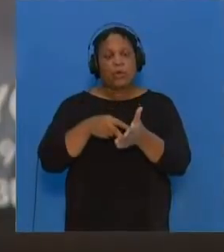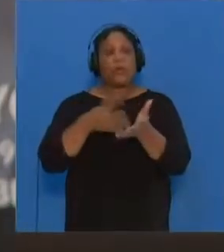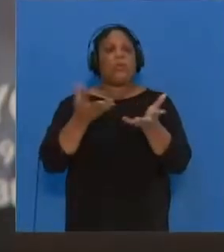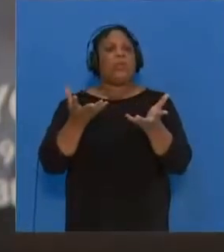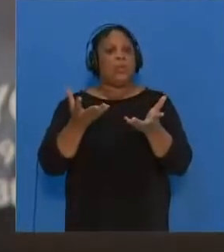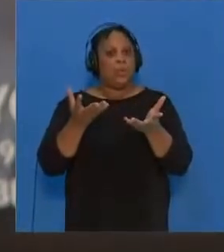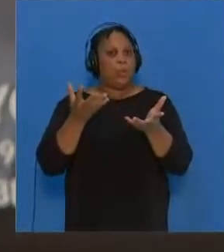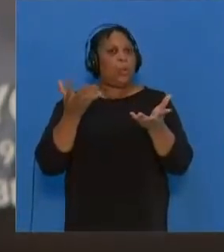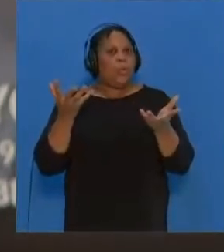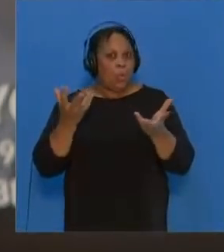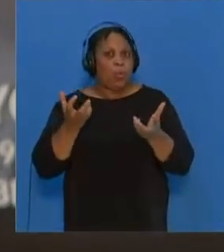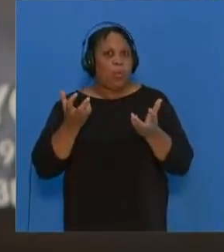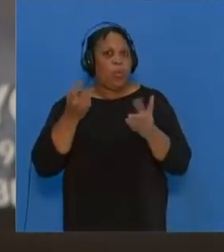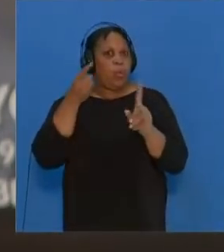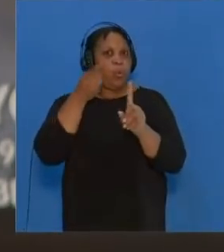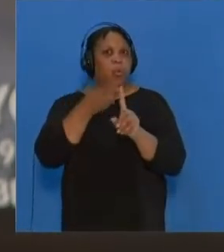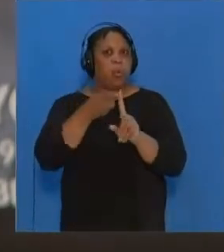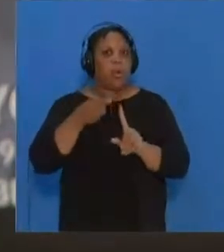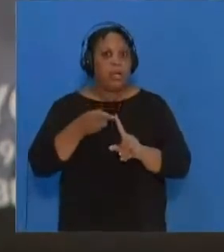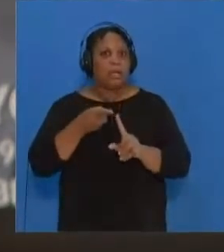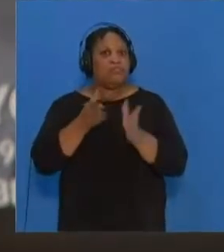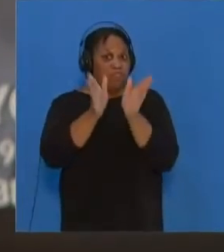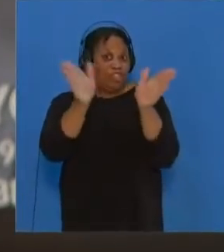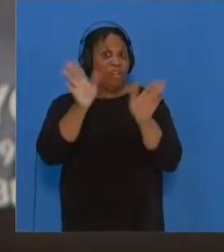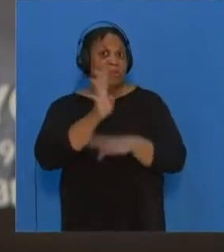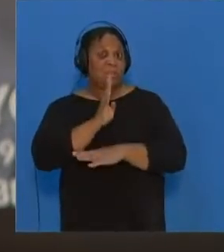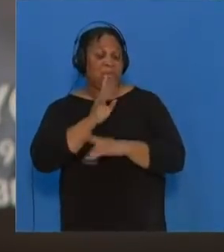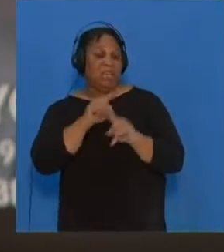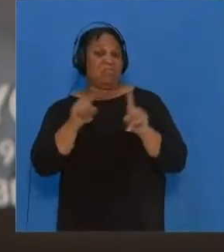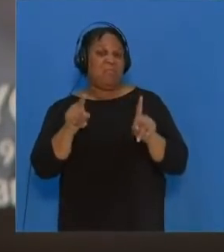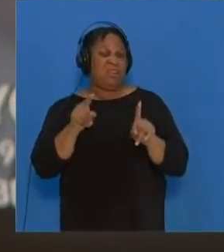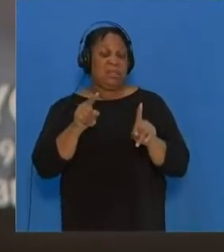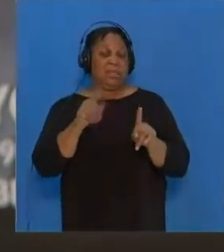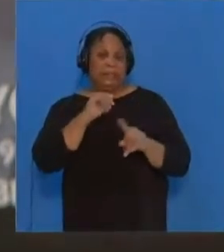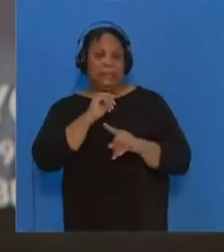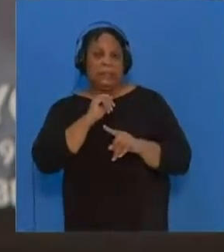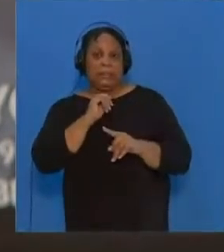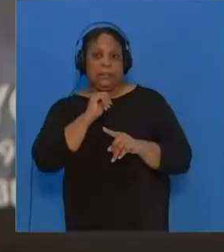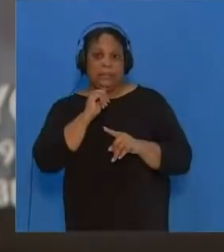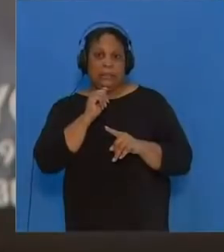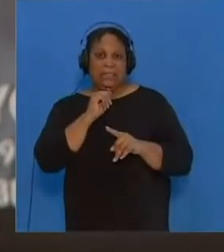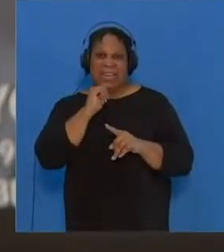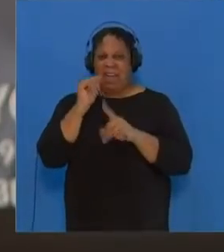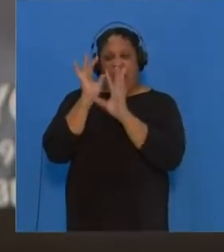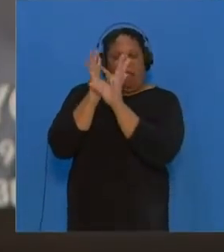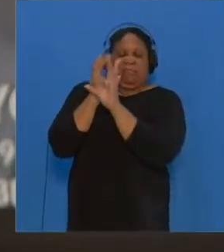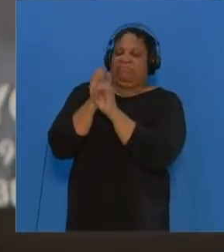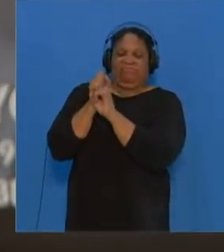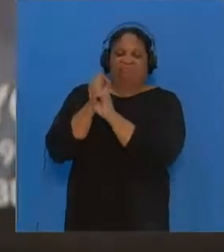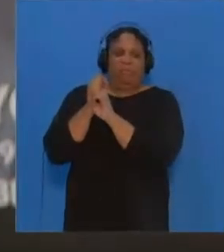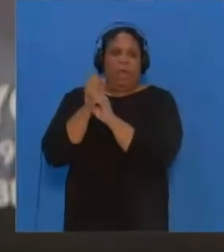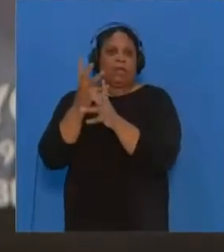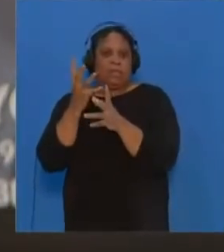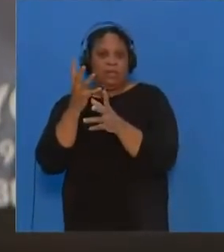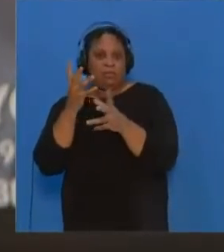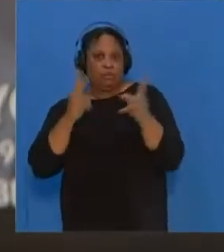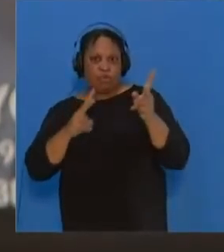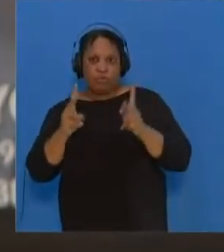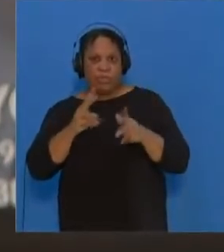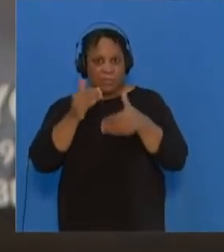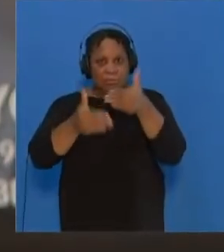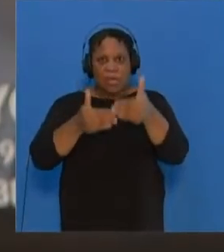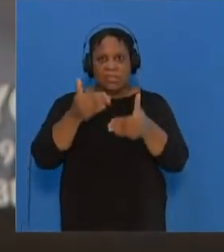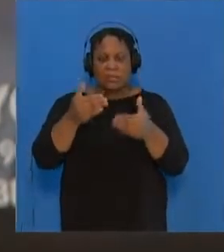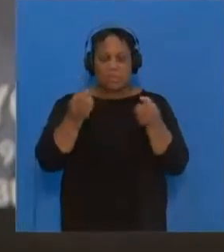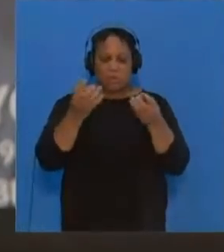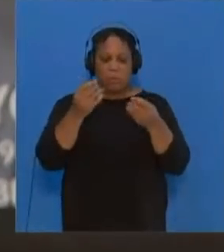we would aim to do generally speaking, but it is not consistent with an attractive tourism product. And so the many